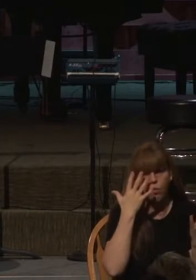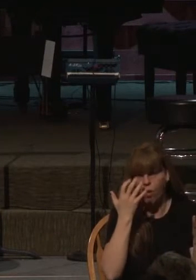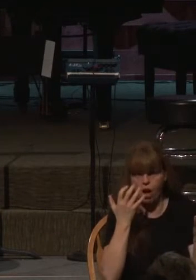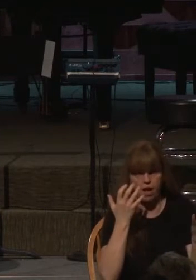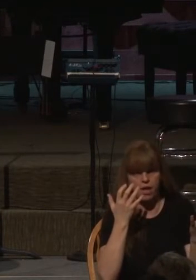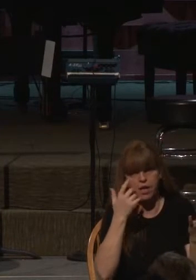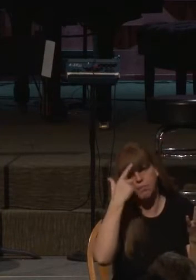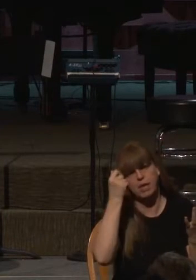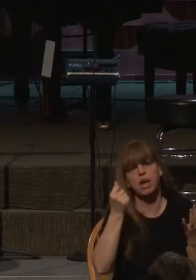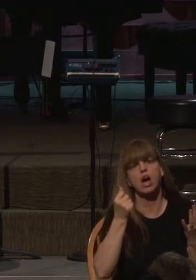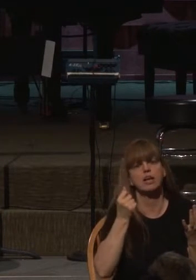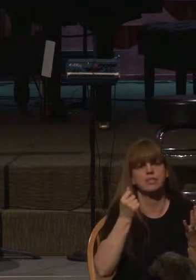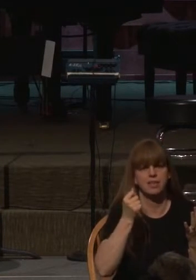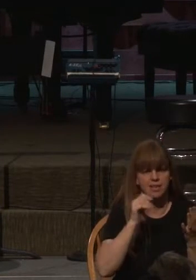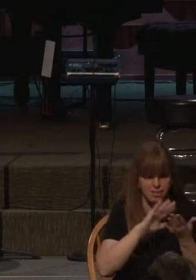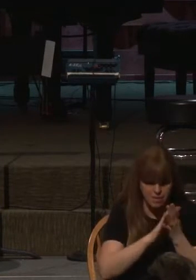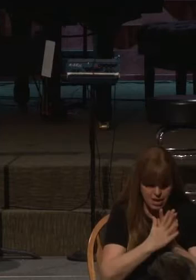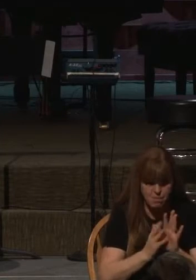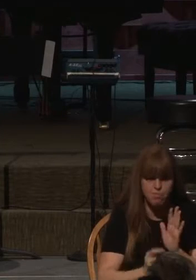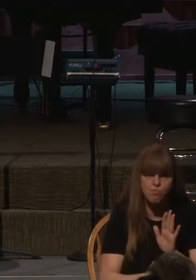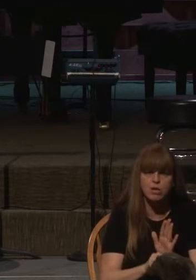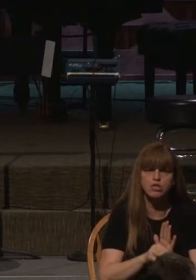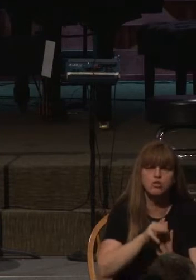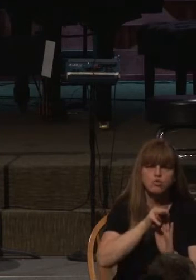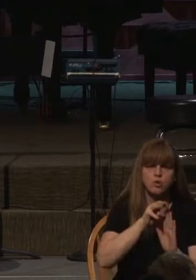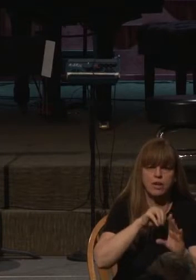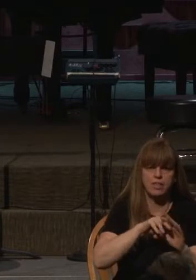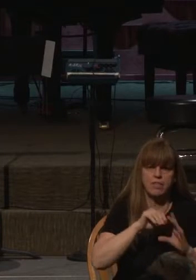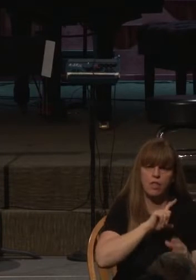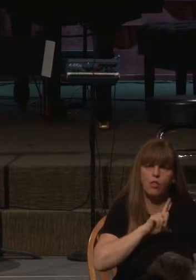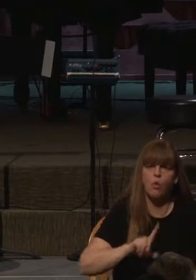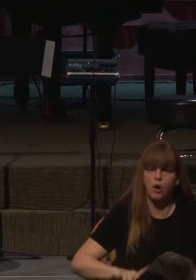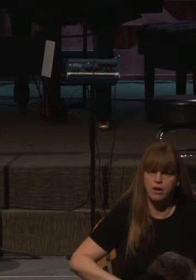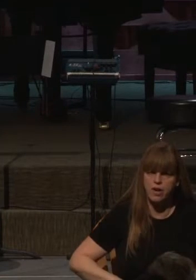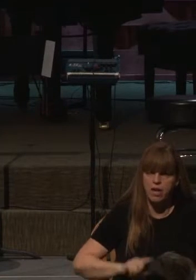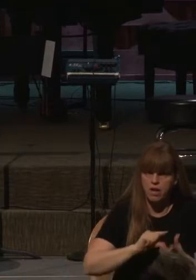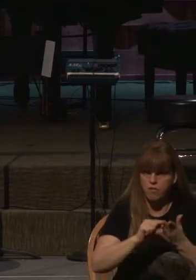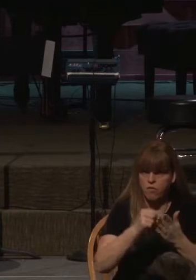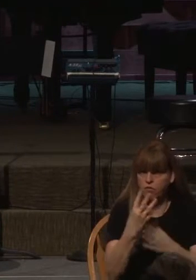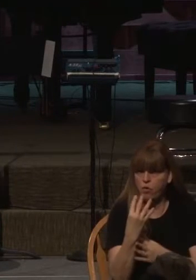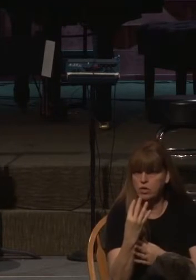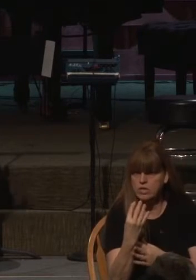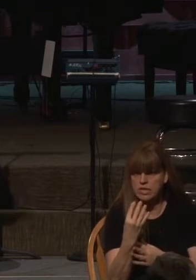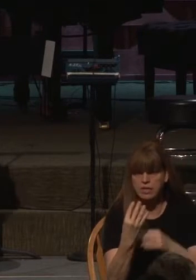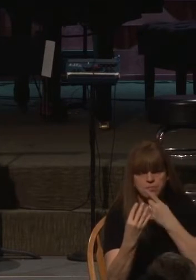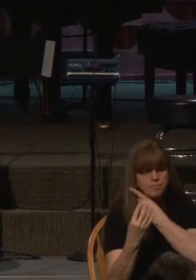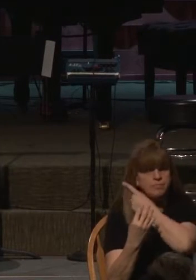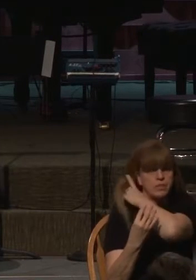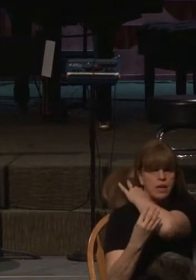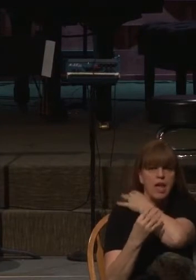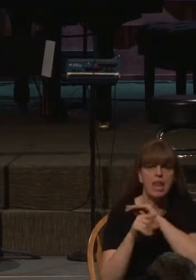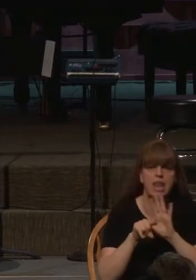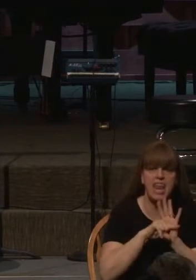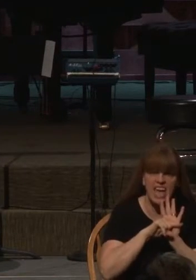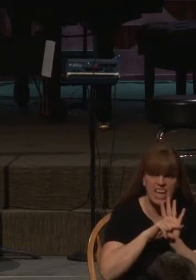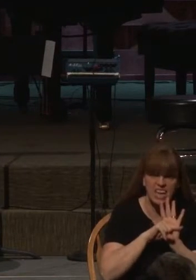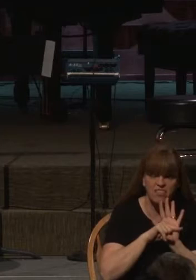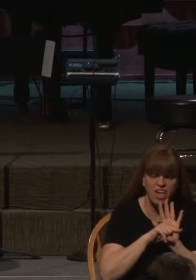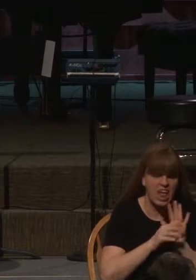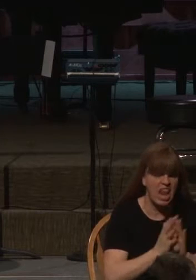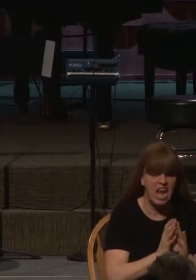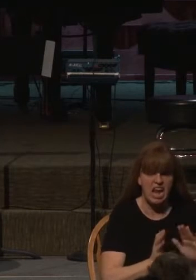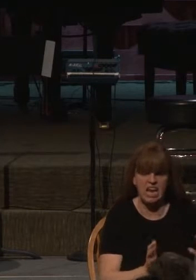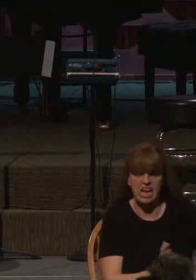end of becoming mature in the Lord. Verse 14 comes at us from the negative side,